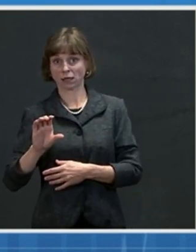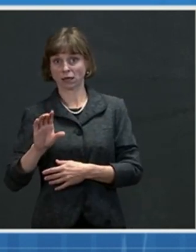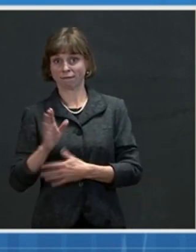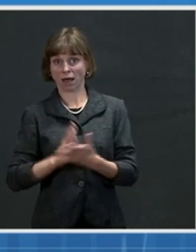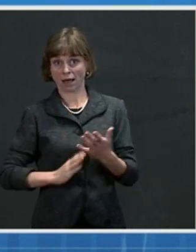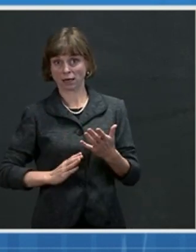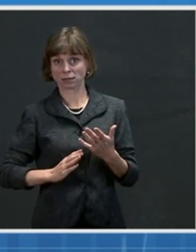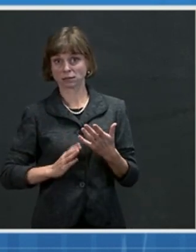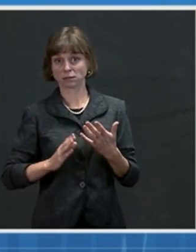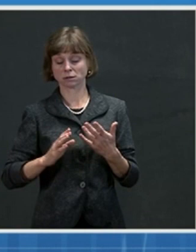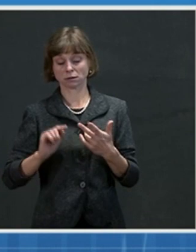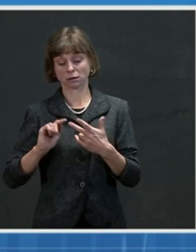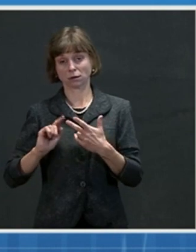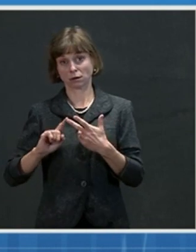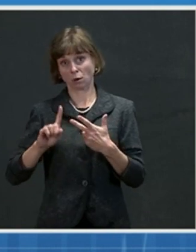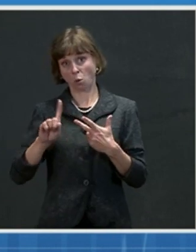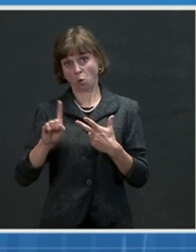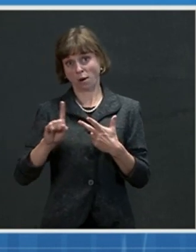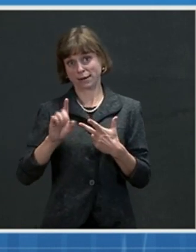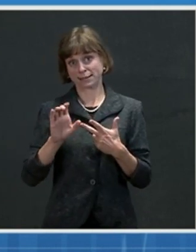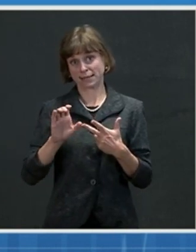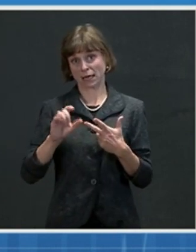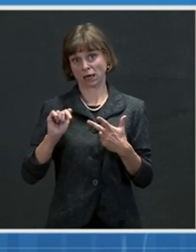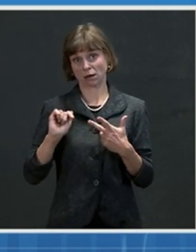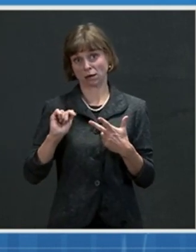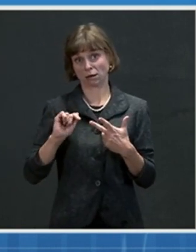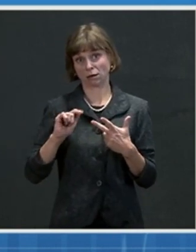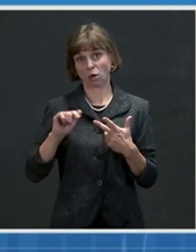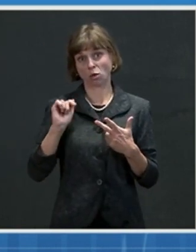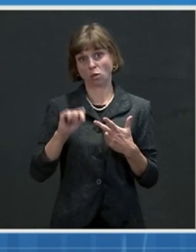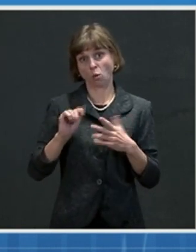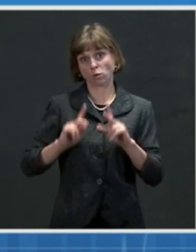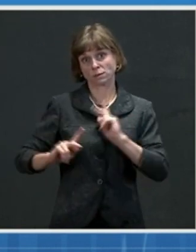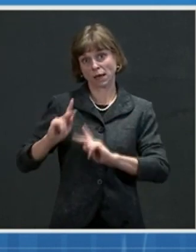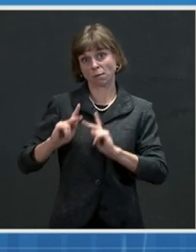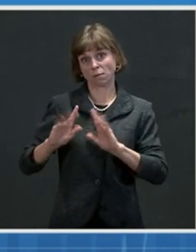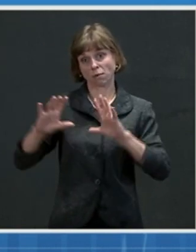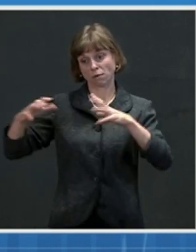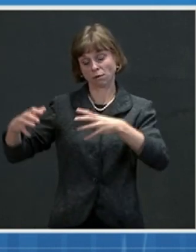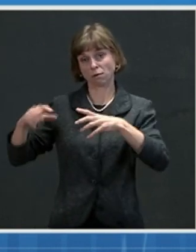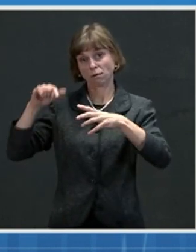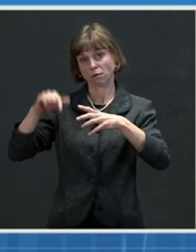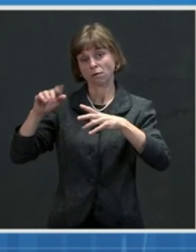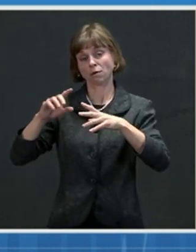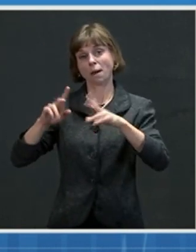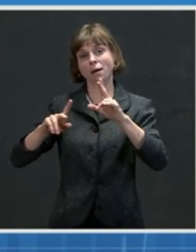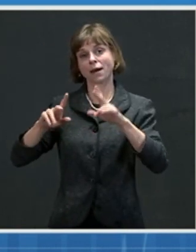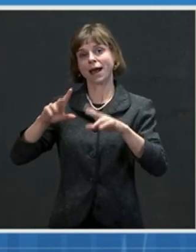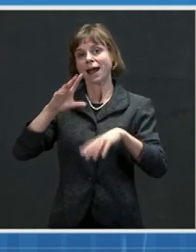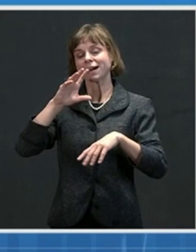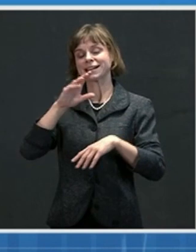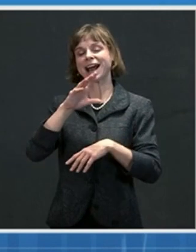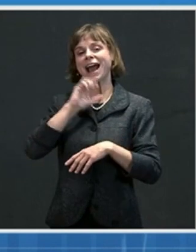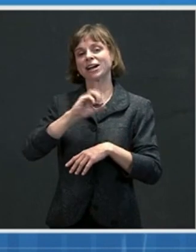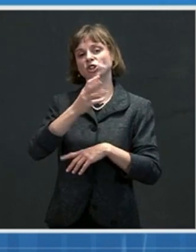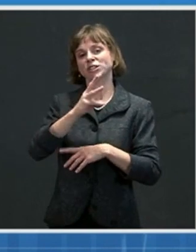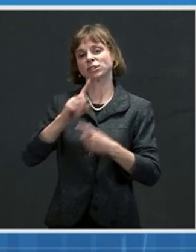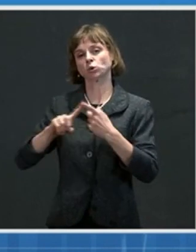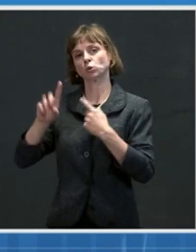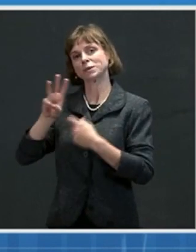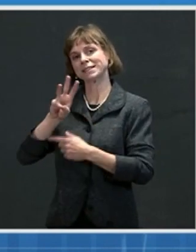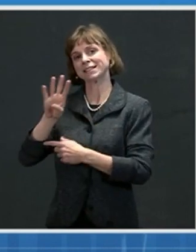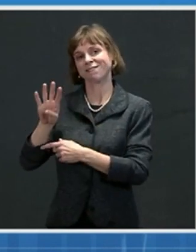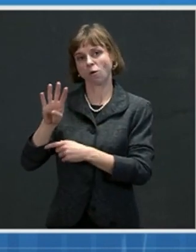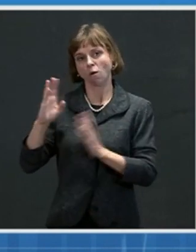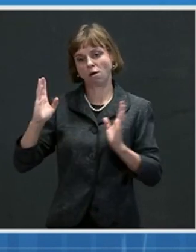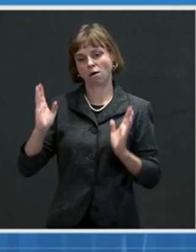Within 1C are persons 16 to 64 years of age with underlying conditions,